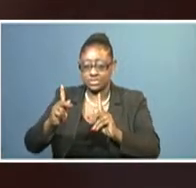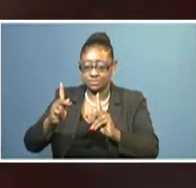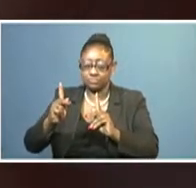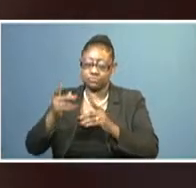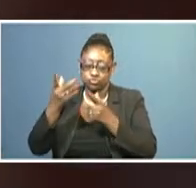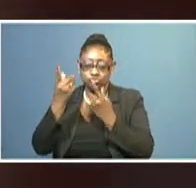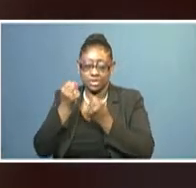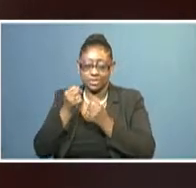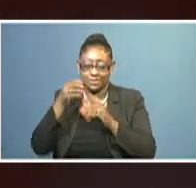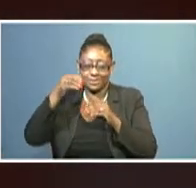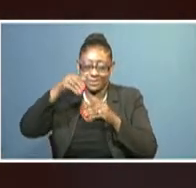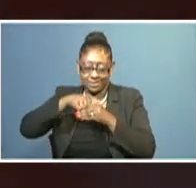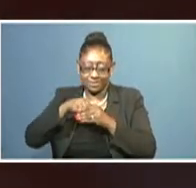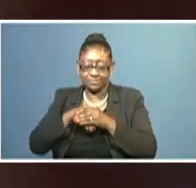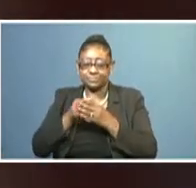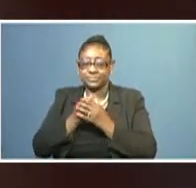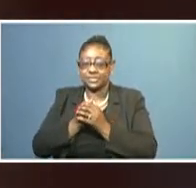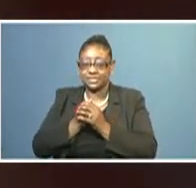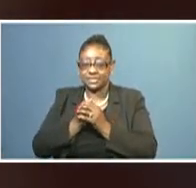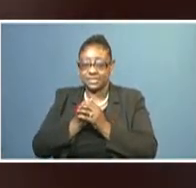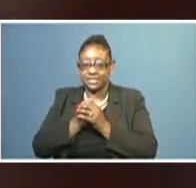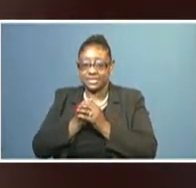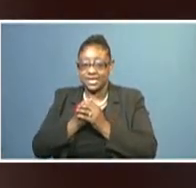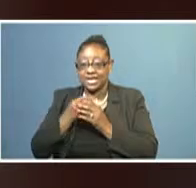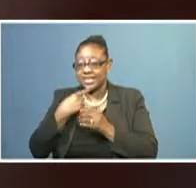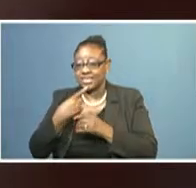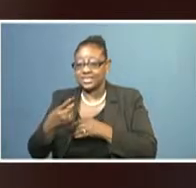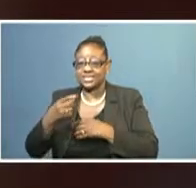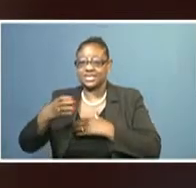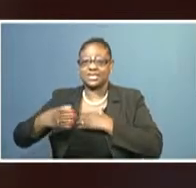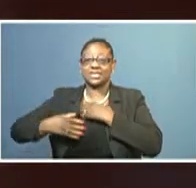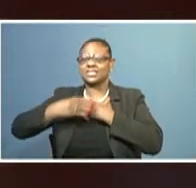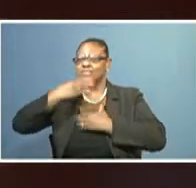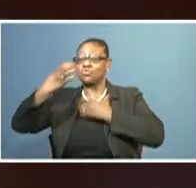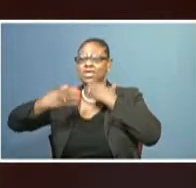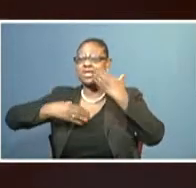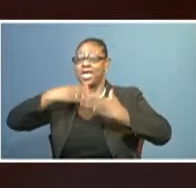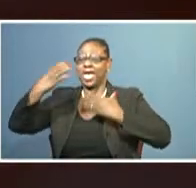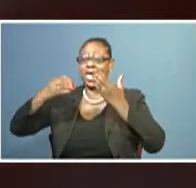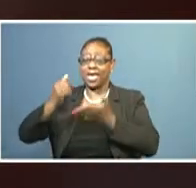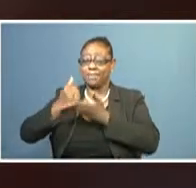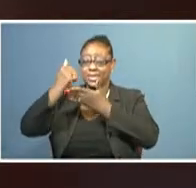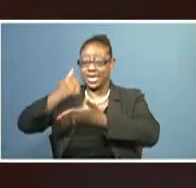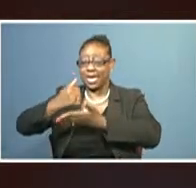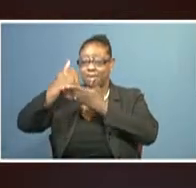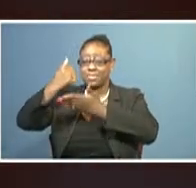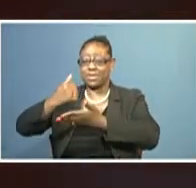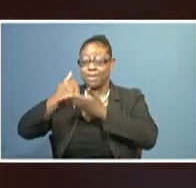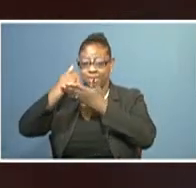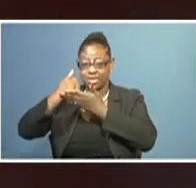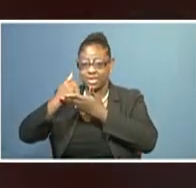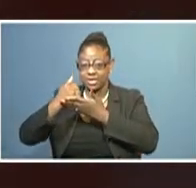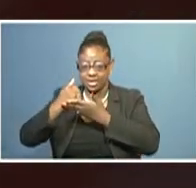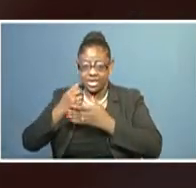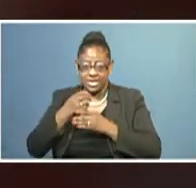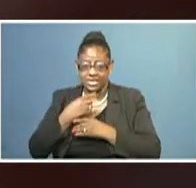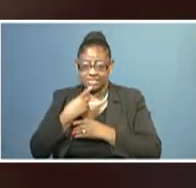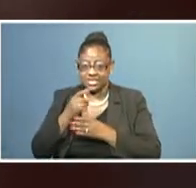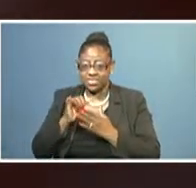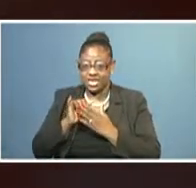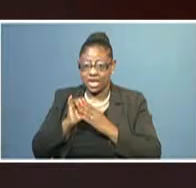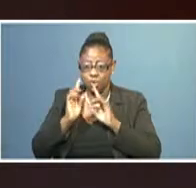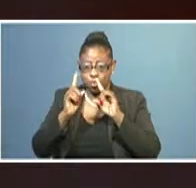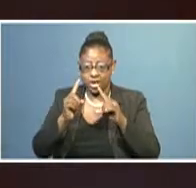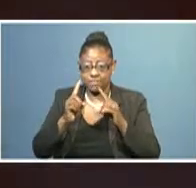door. And I started screaming, help me, and oh my God, like the first thing I